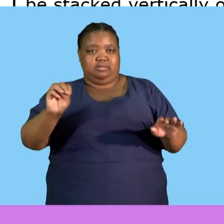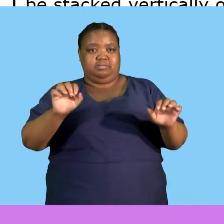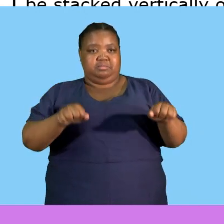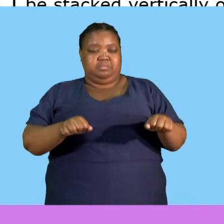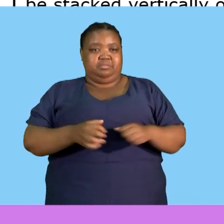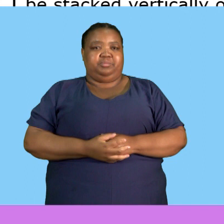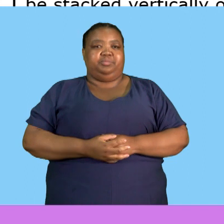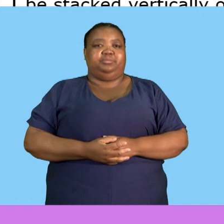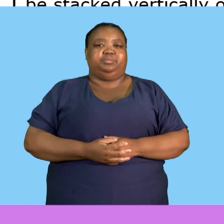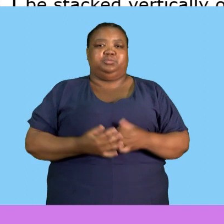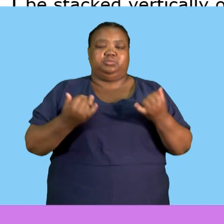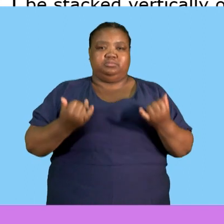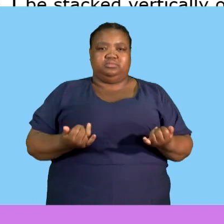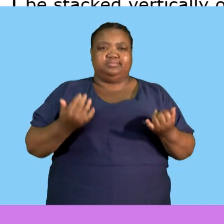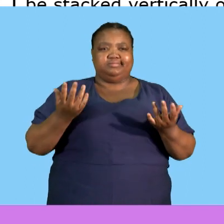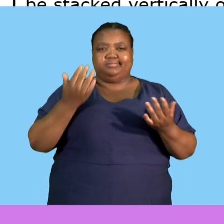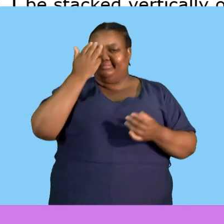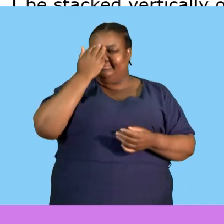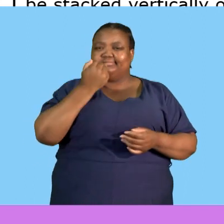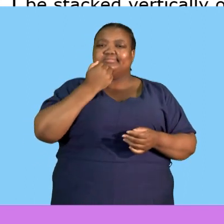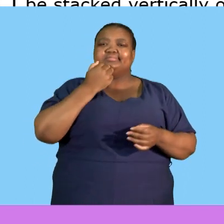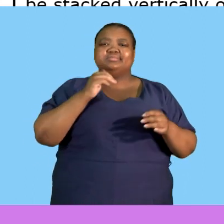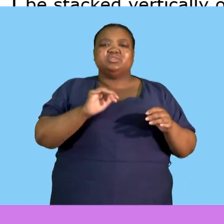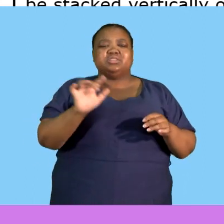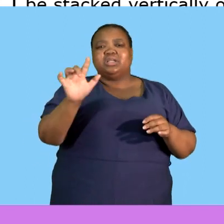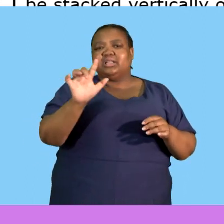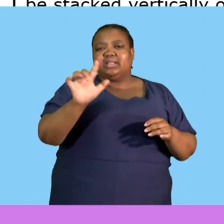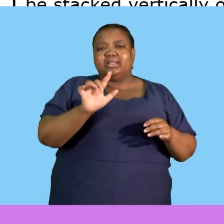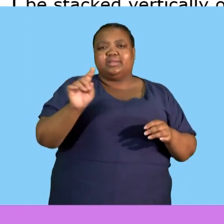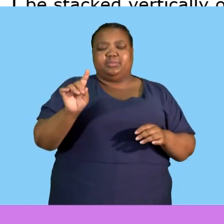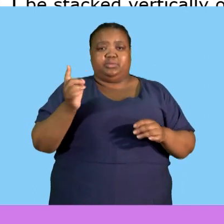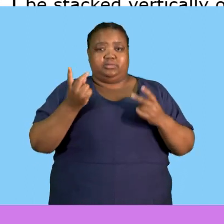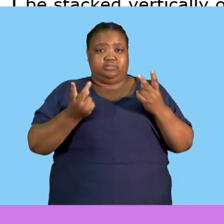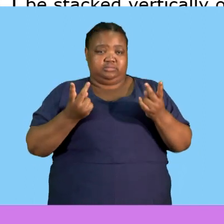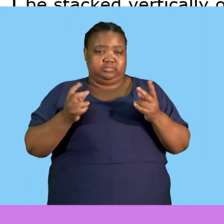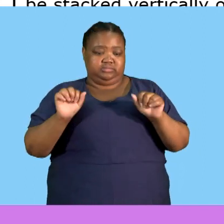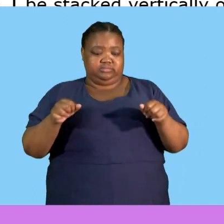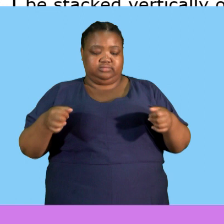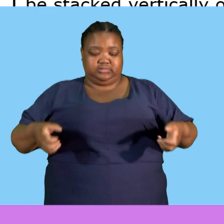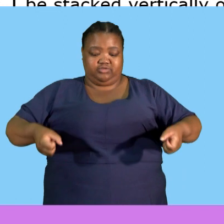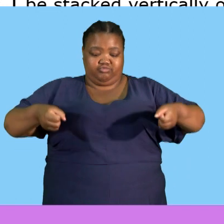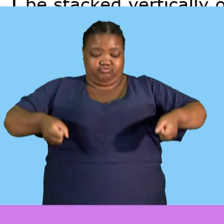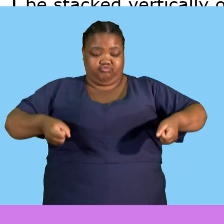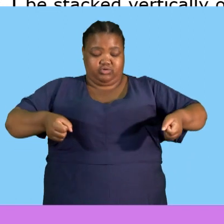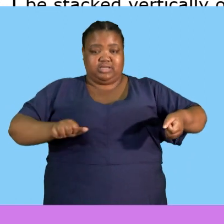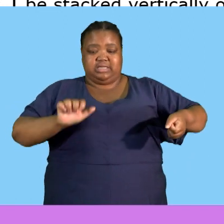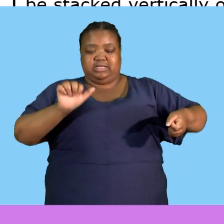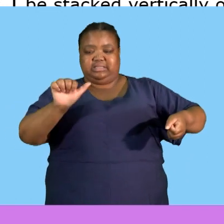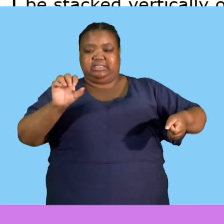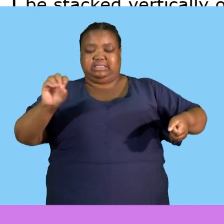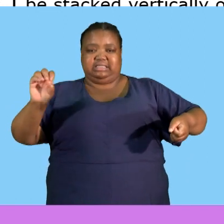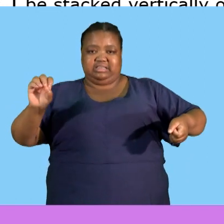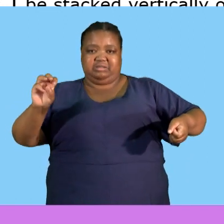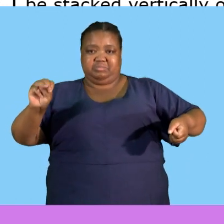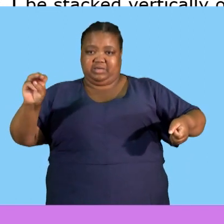area. Guys, are you with me? Then I look at what is presented here. I see the length, okay, of